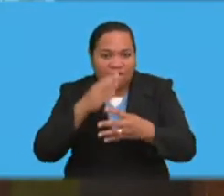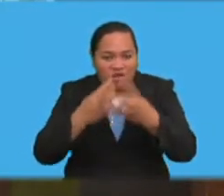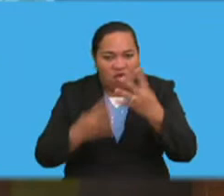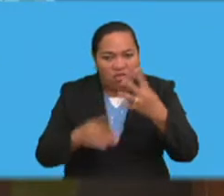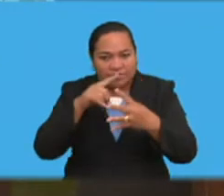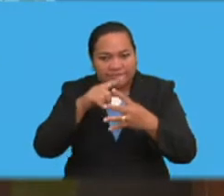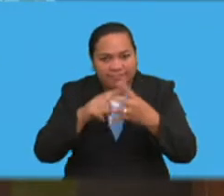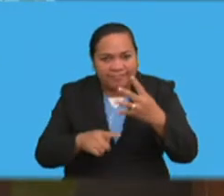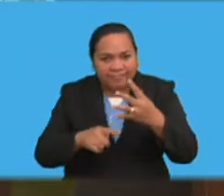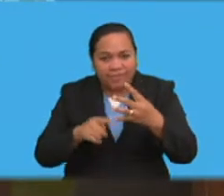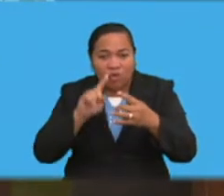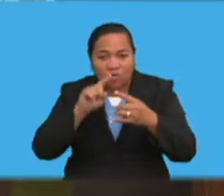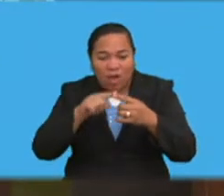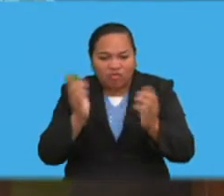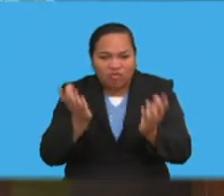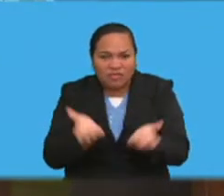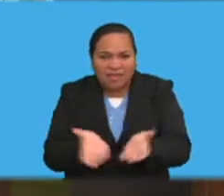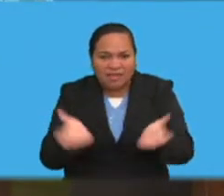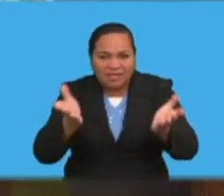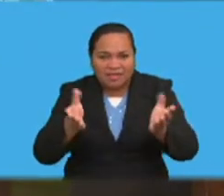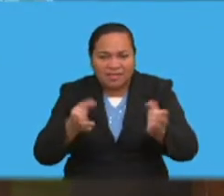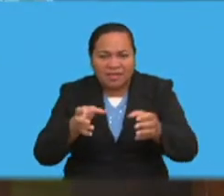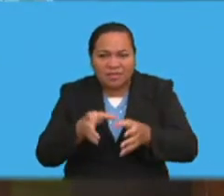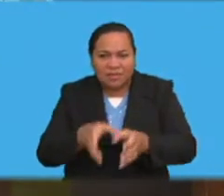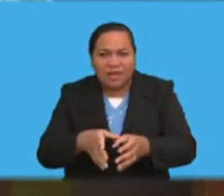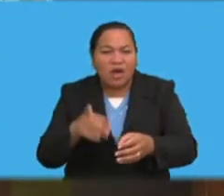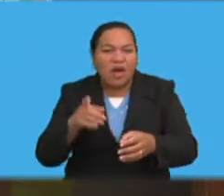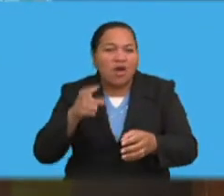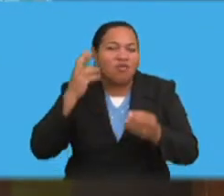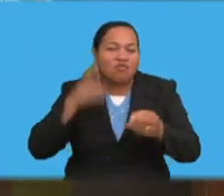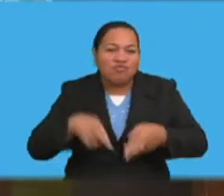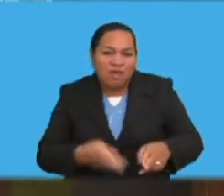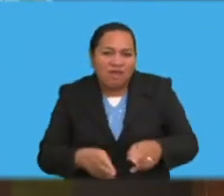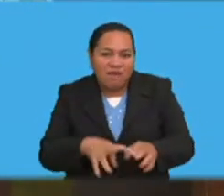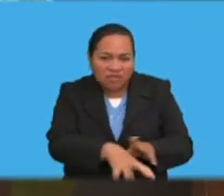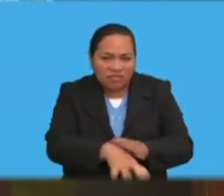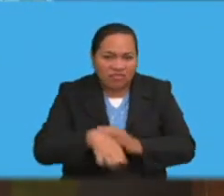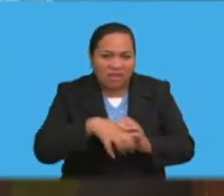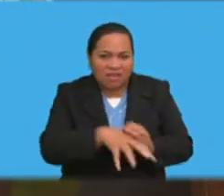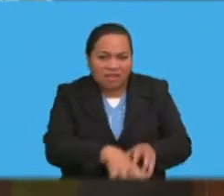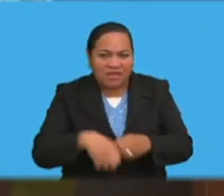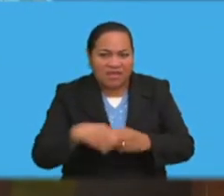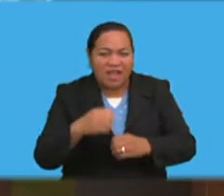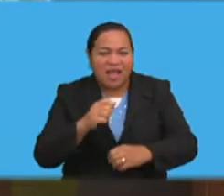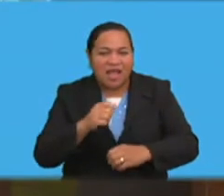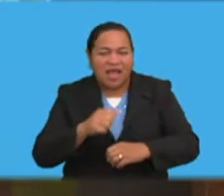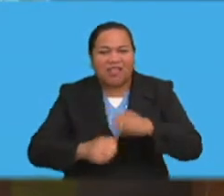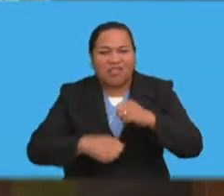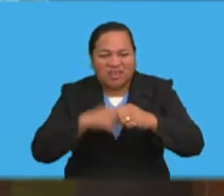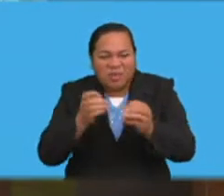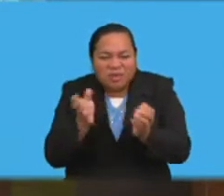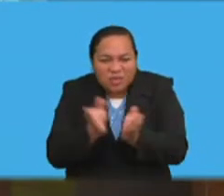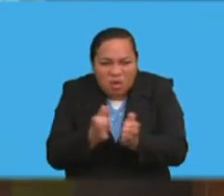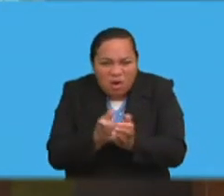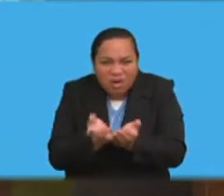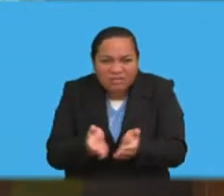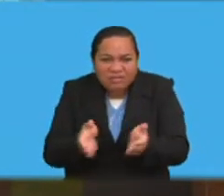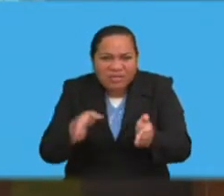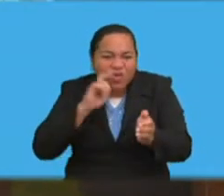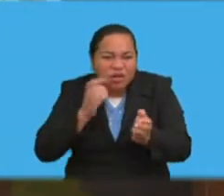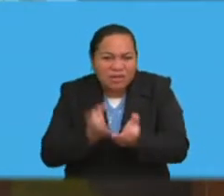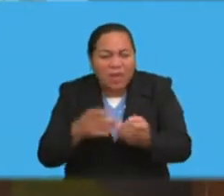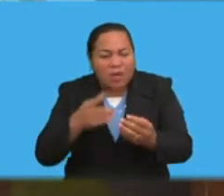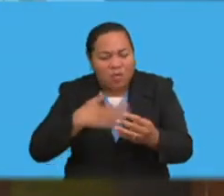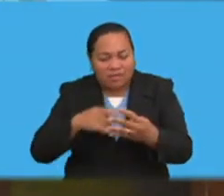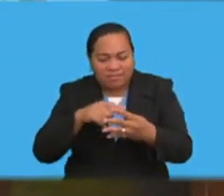of small retention dams, river dredging, riverbank protection, and construction of small retention dams. Madam Speaker, let me now elaborate on these